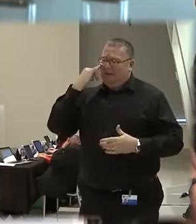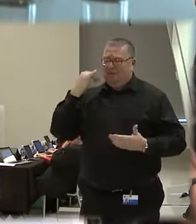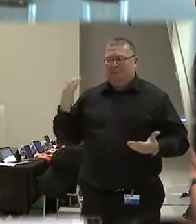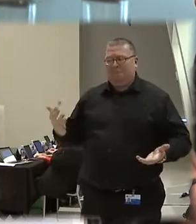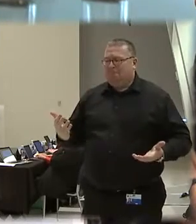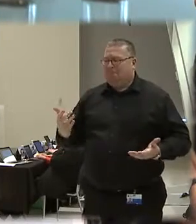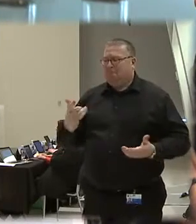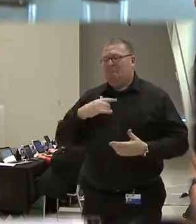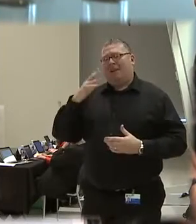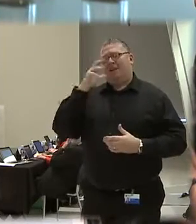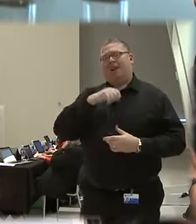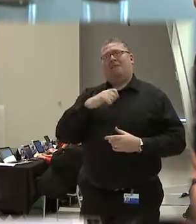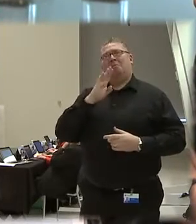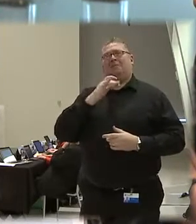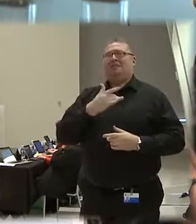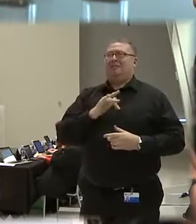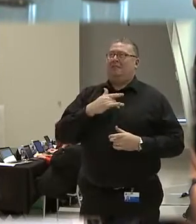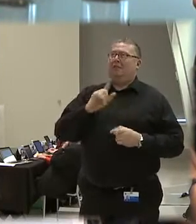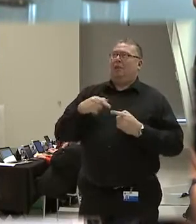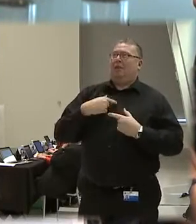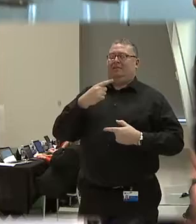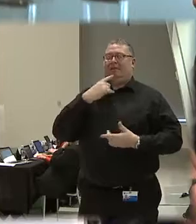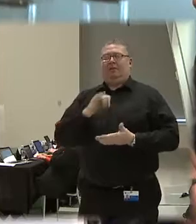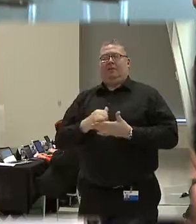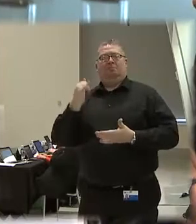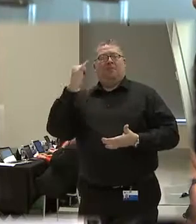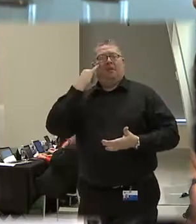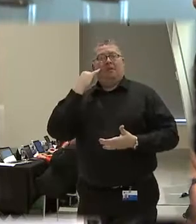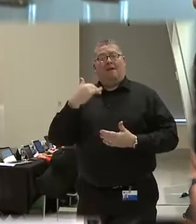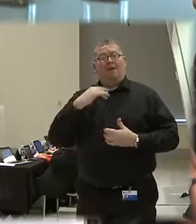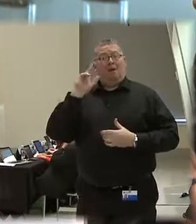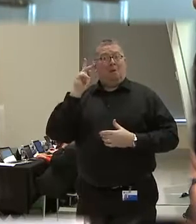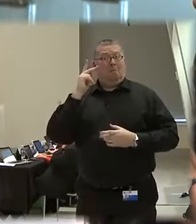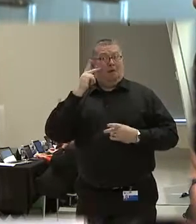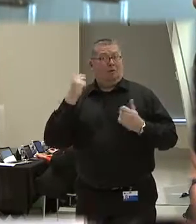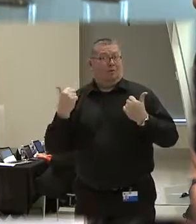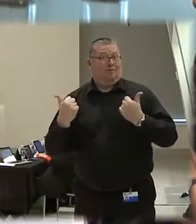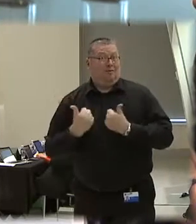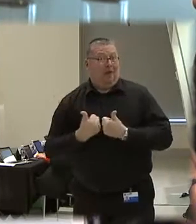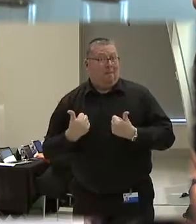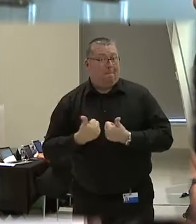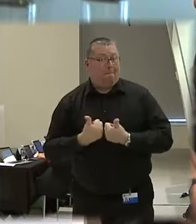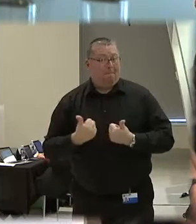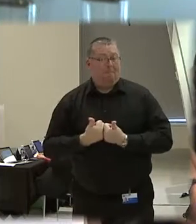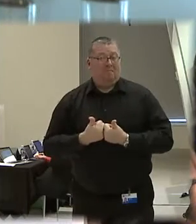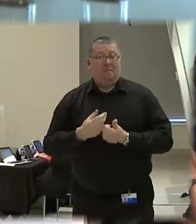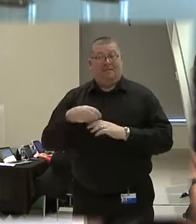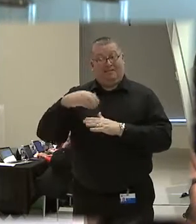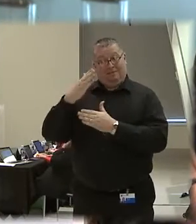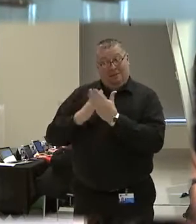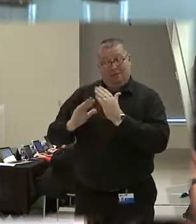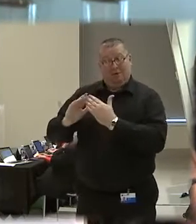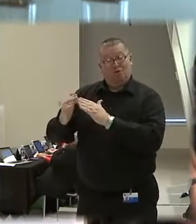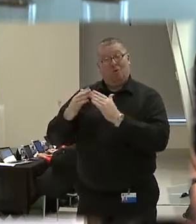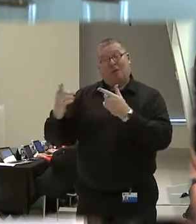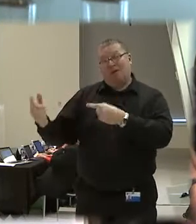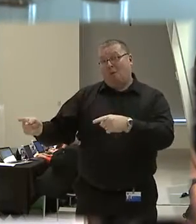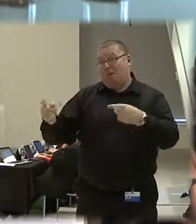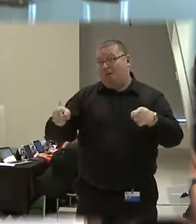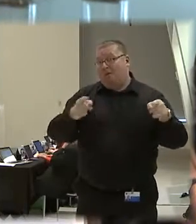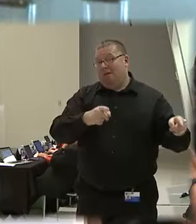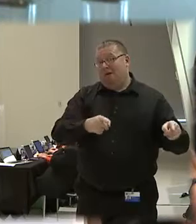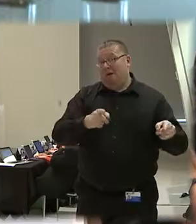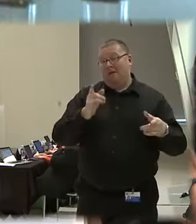guess I have to be sensitive when I say this, if there's a political gain in some communities